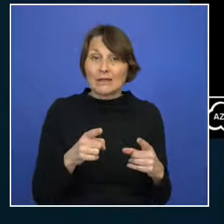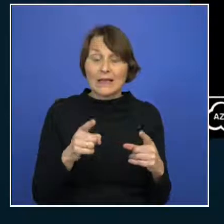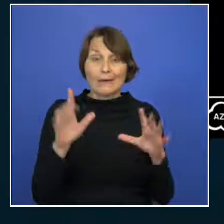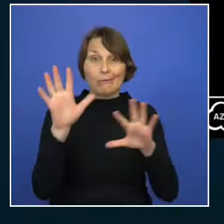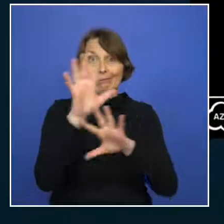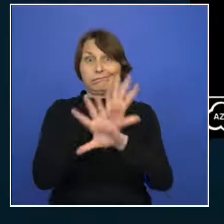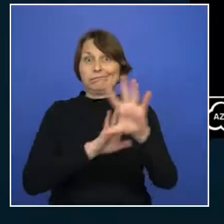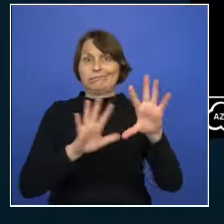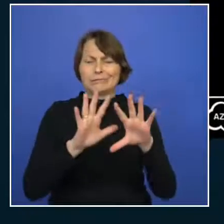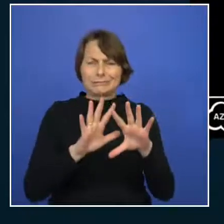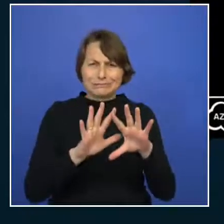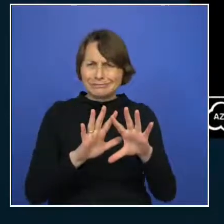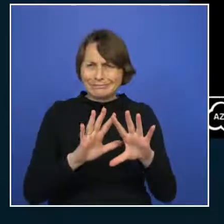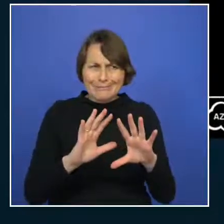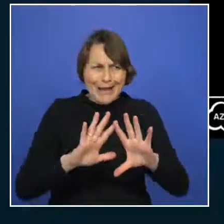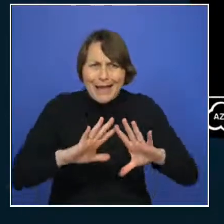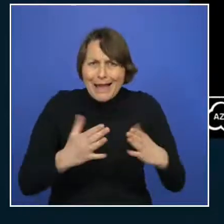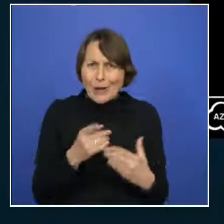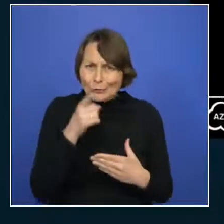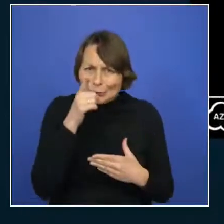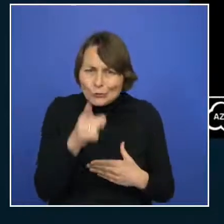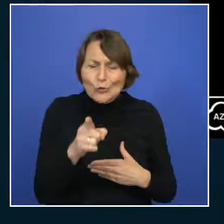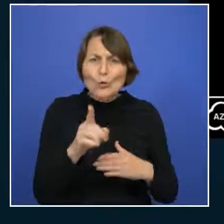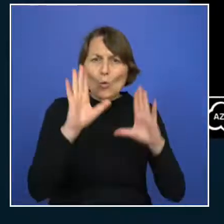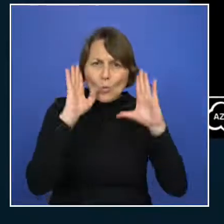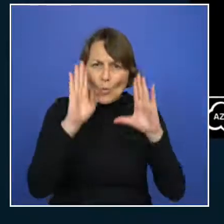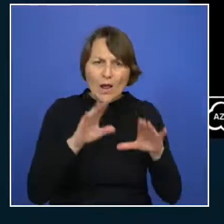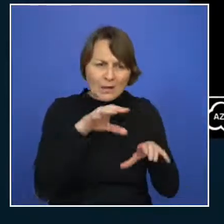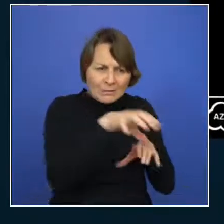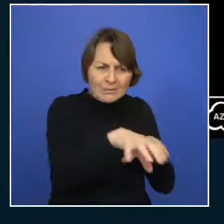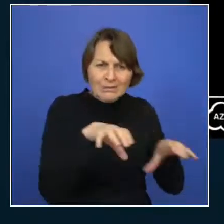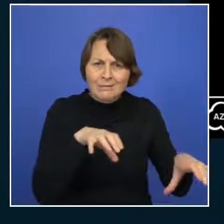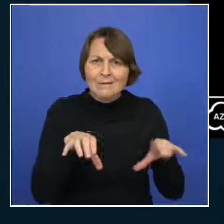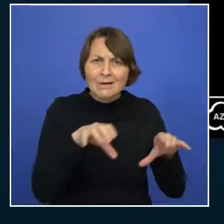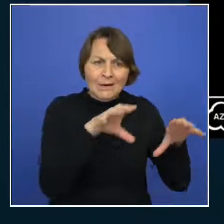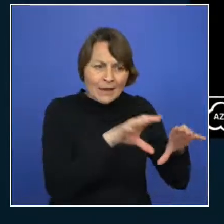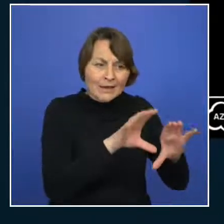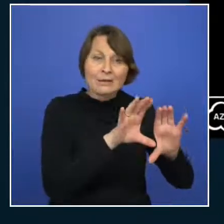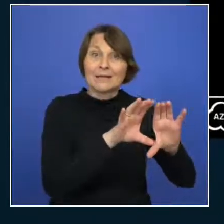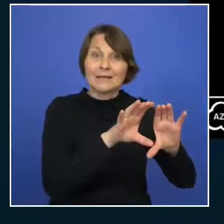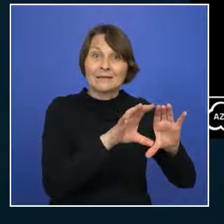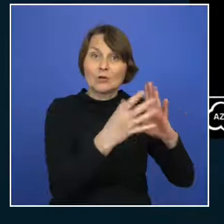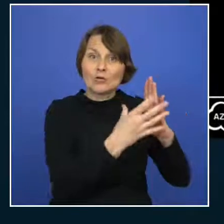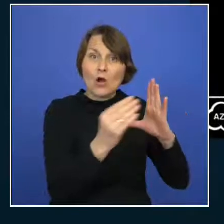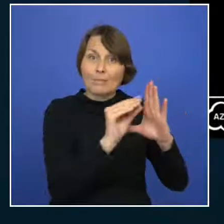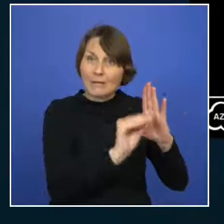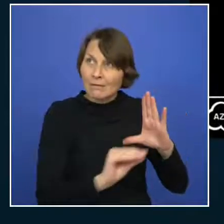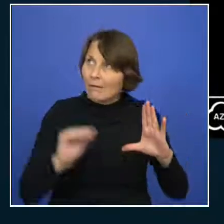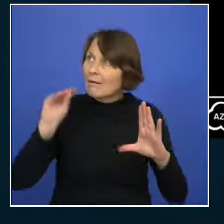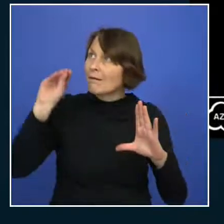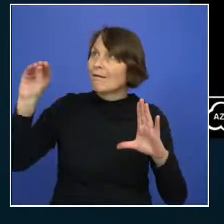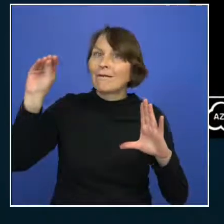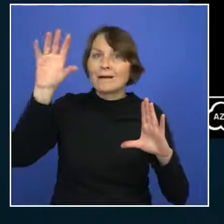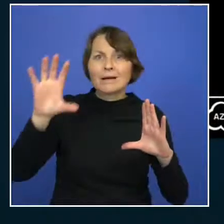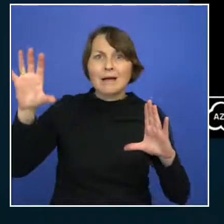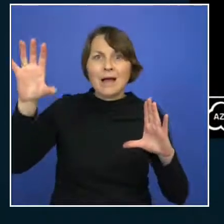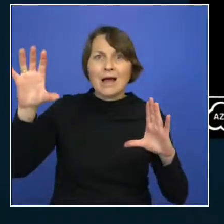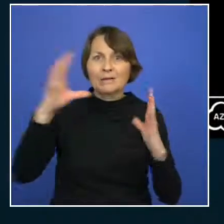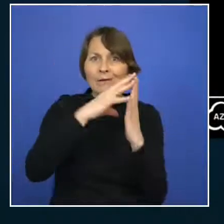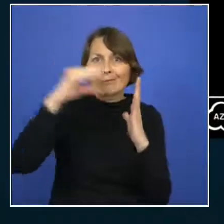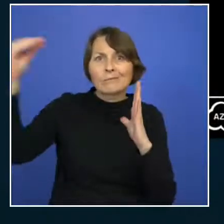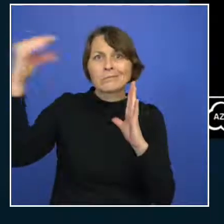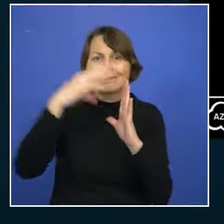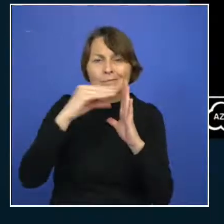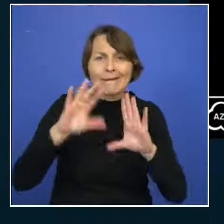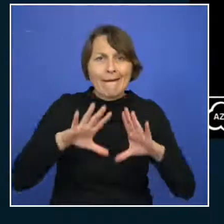architecture that you want to build in the cloud. For example, in that system migration project that I was working on,